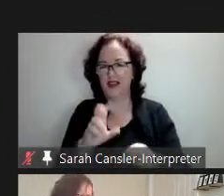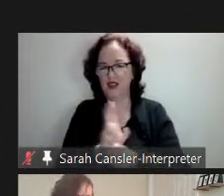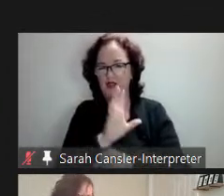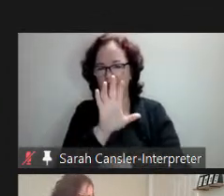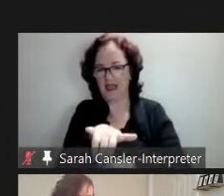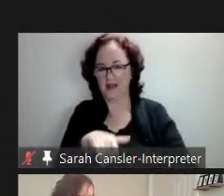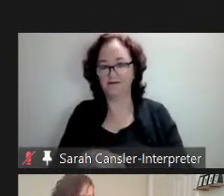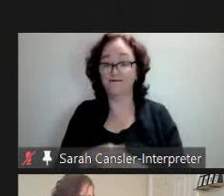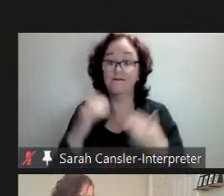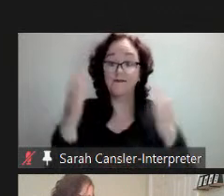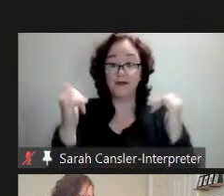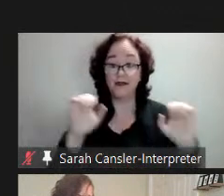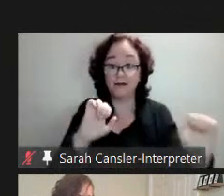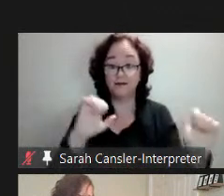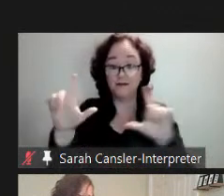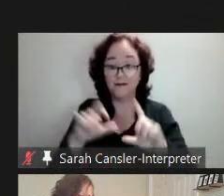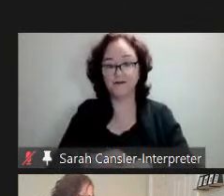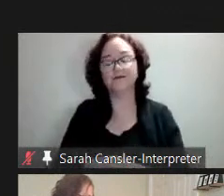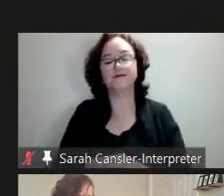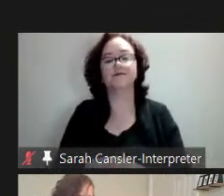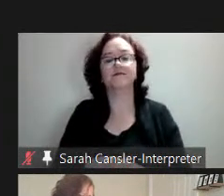Next slide.